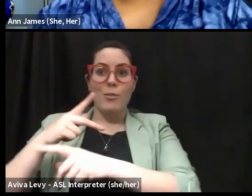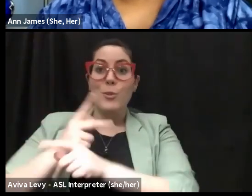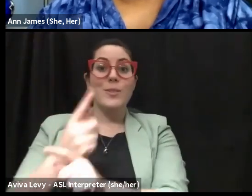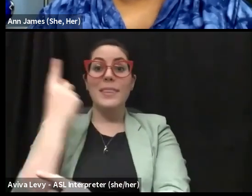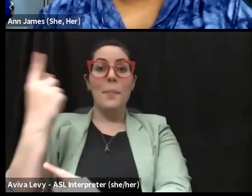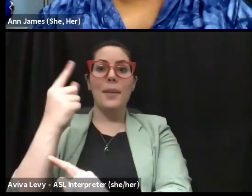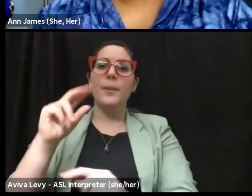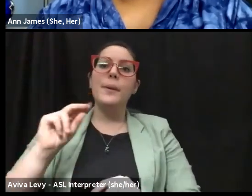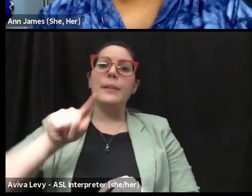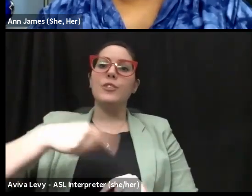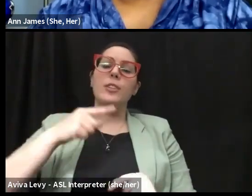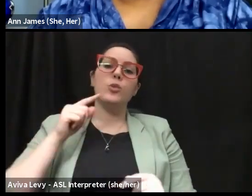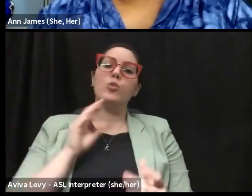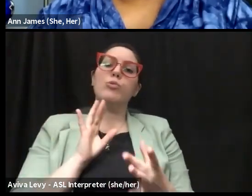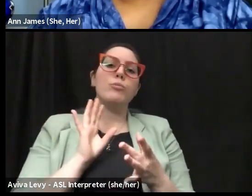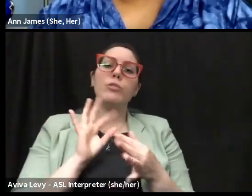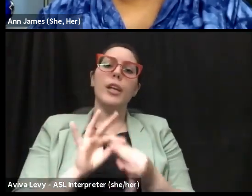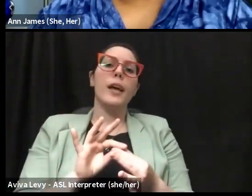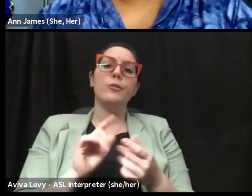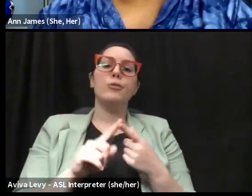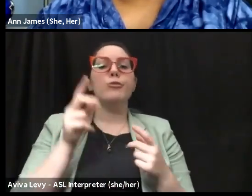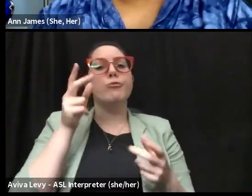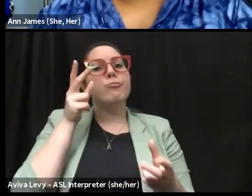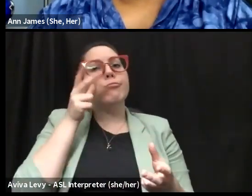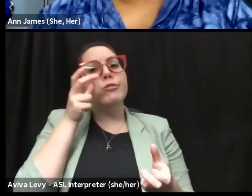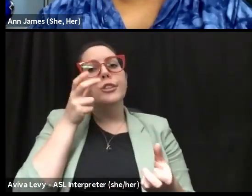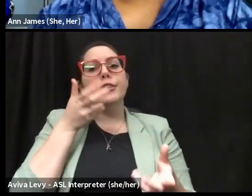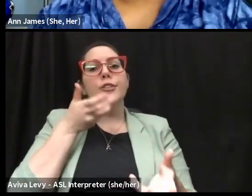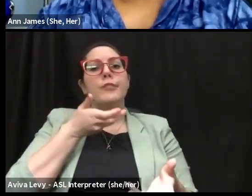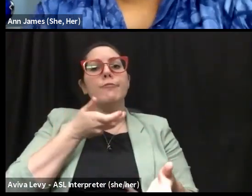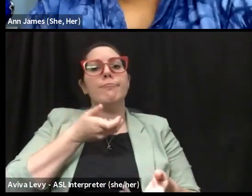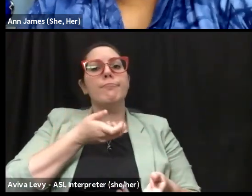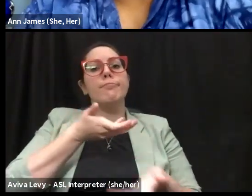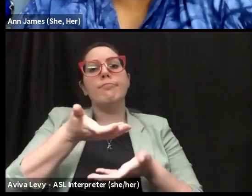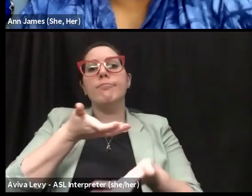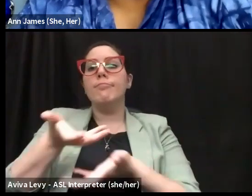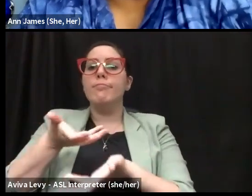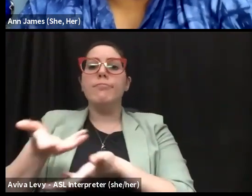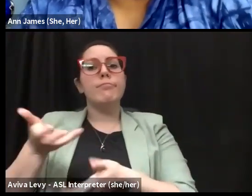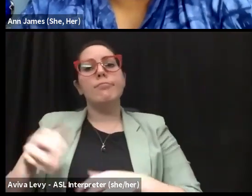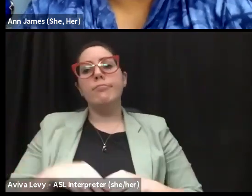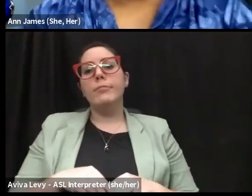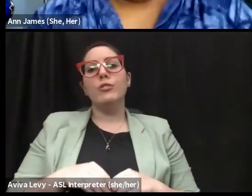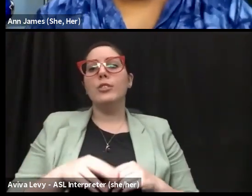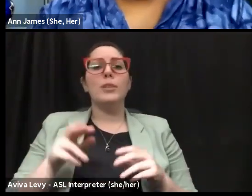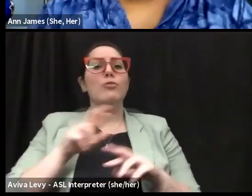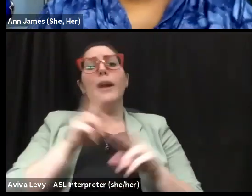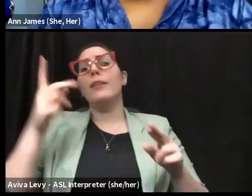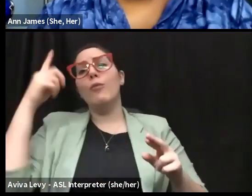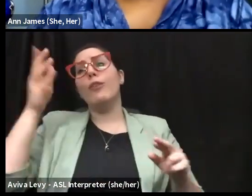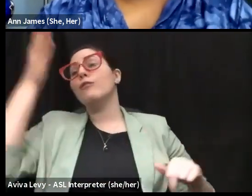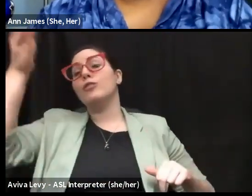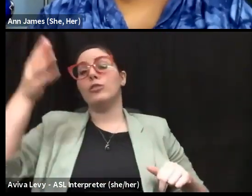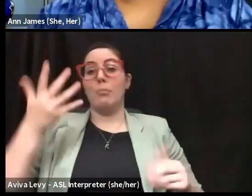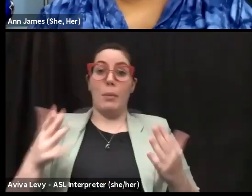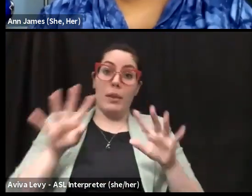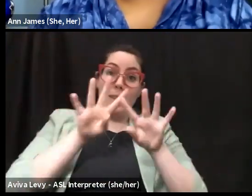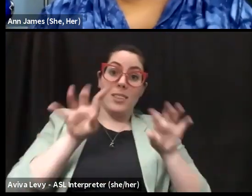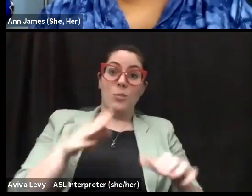hearing and inspiring each other and dreaming and scheming for the future, the uncertain future, but that